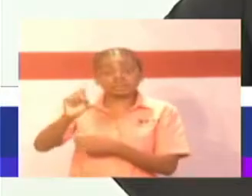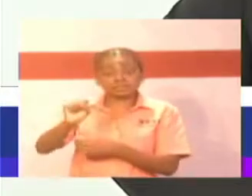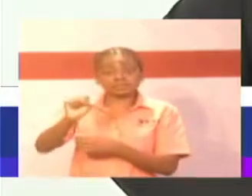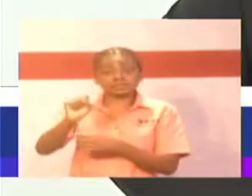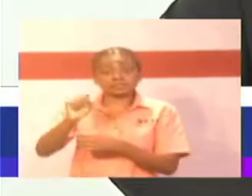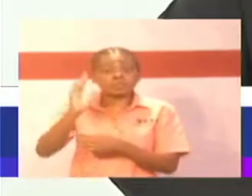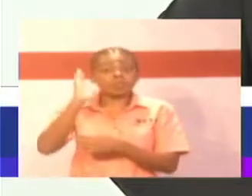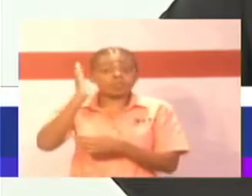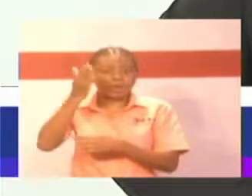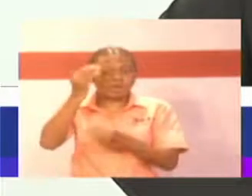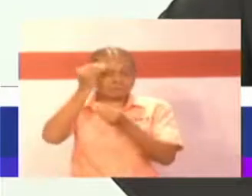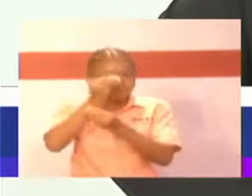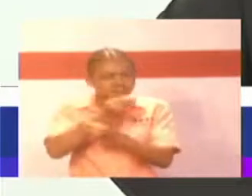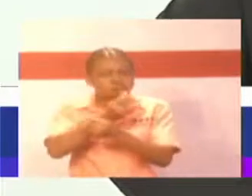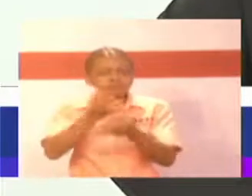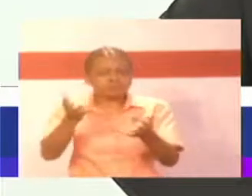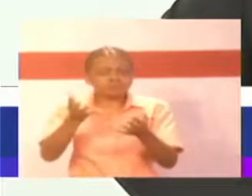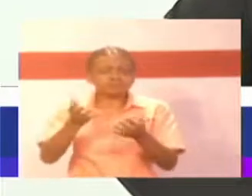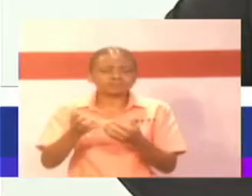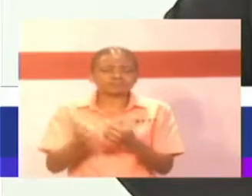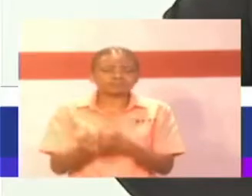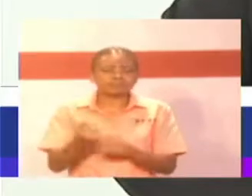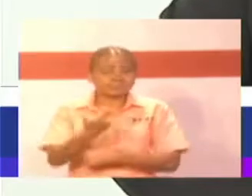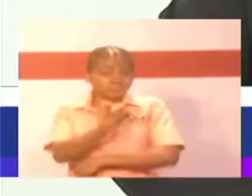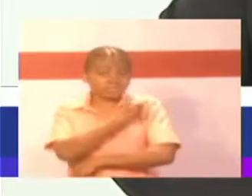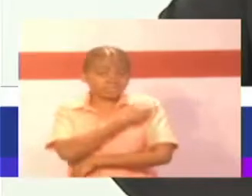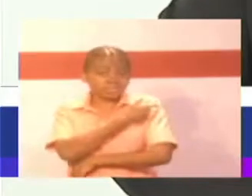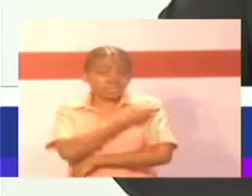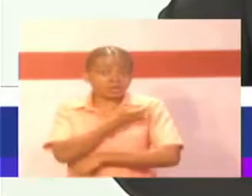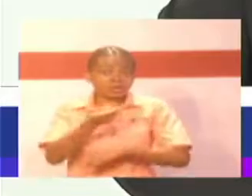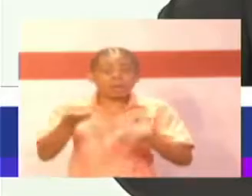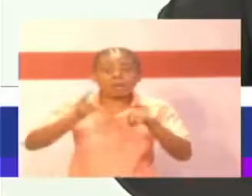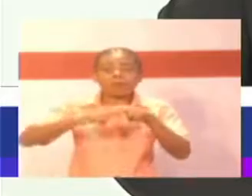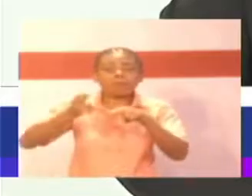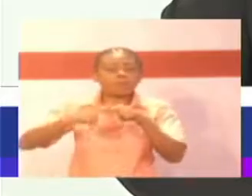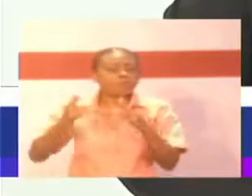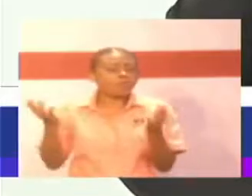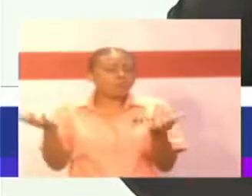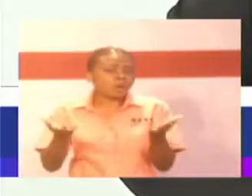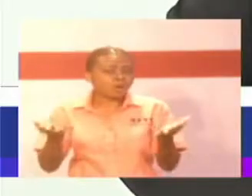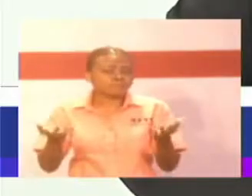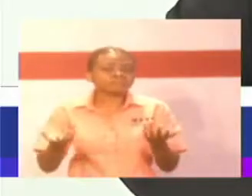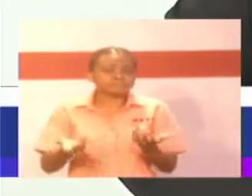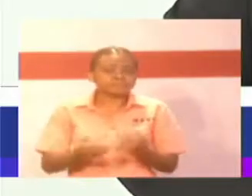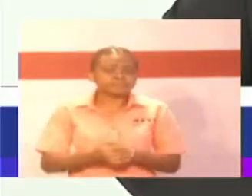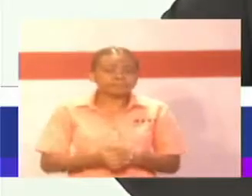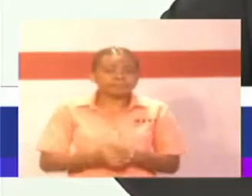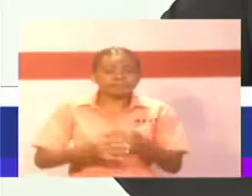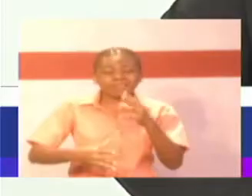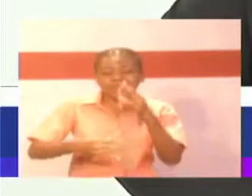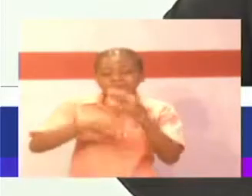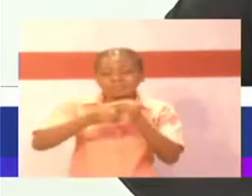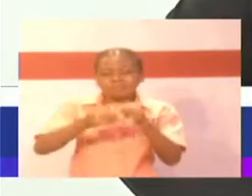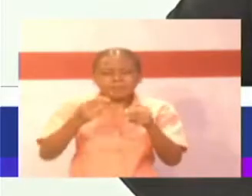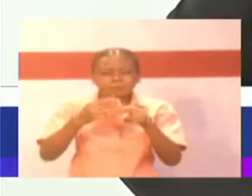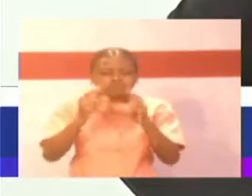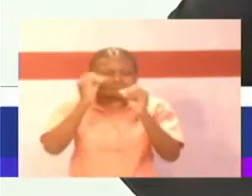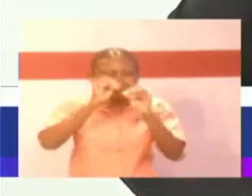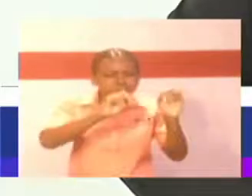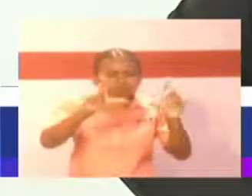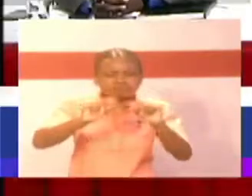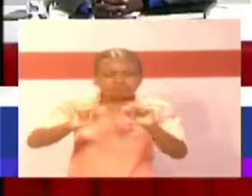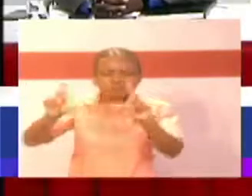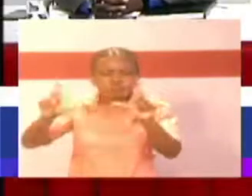latest clinical, vaccination updates, and a short presentation on the current status of the parallel